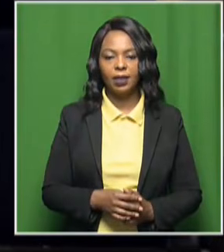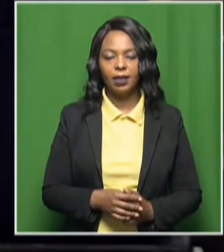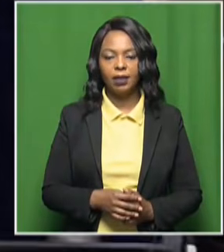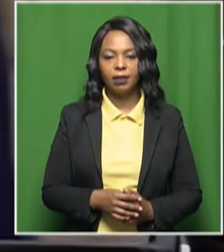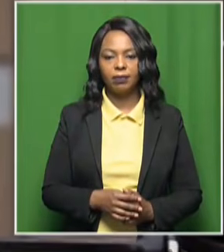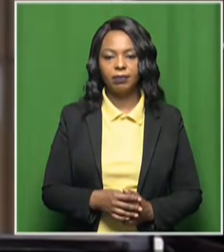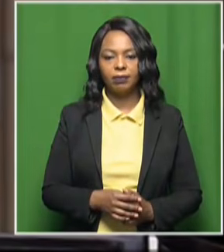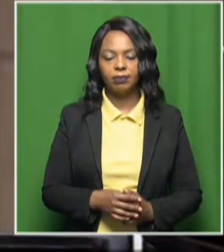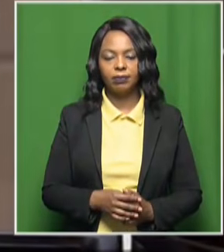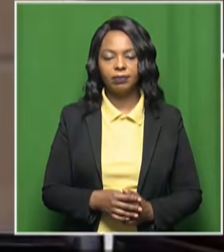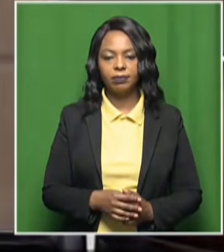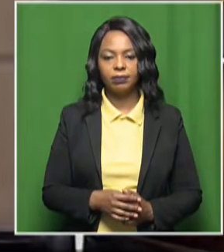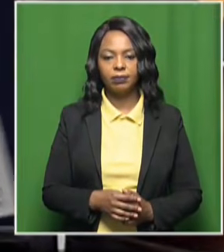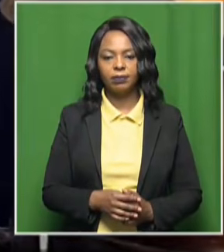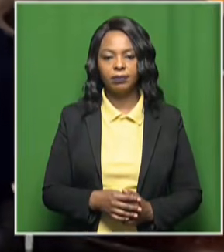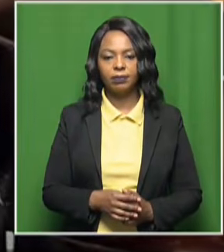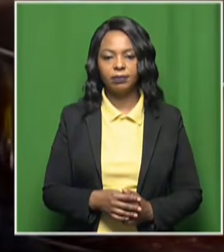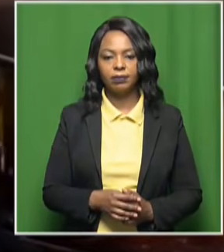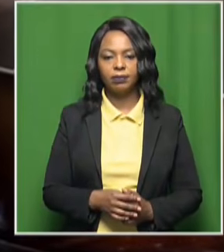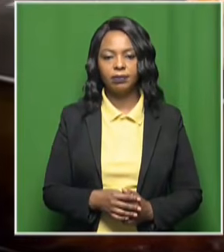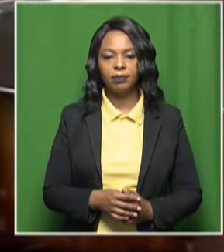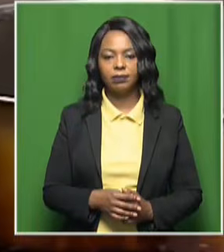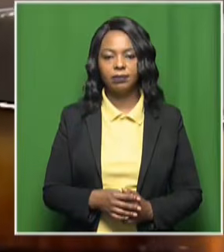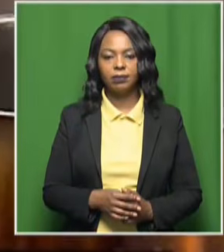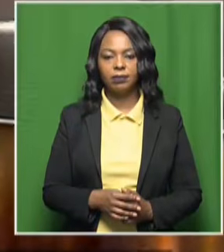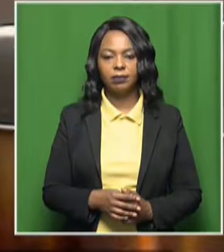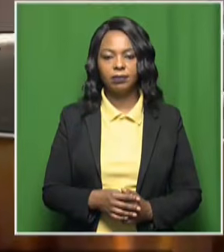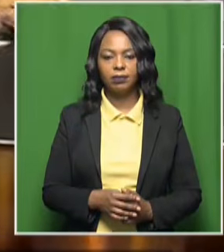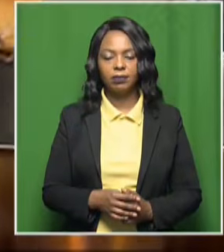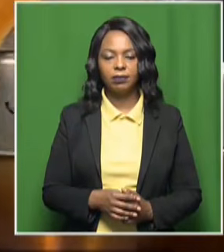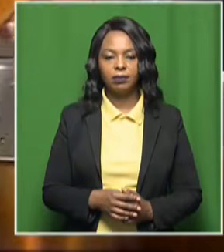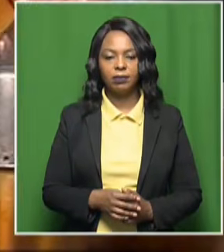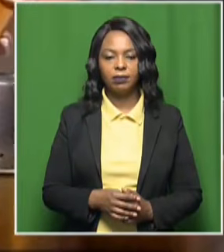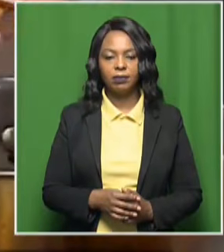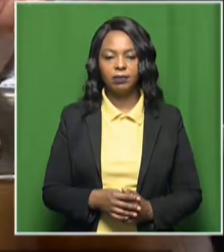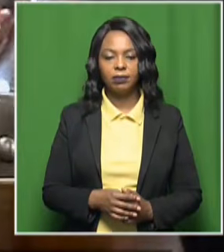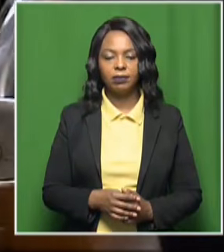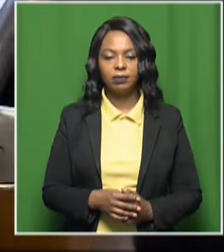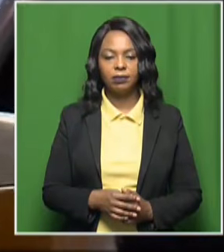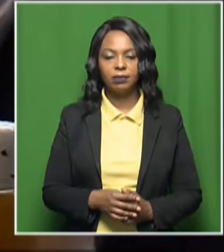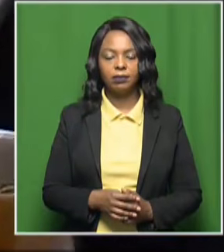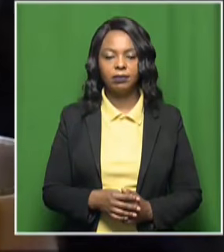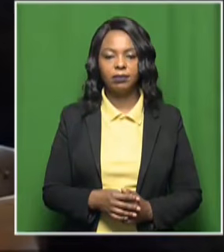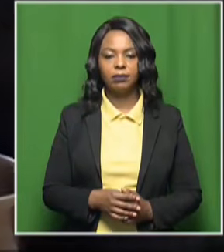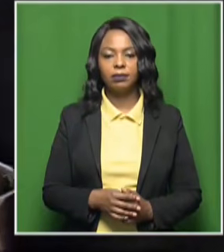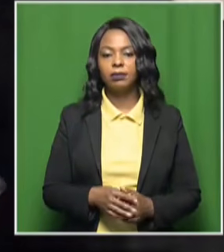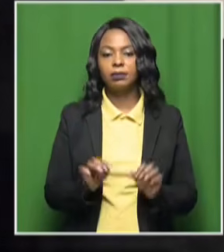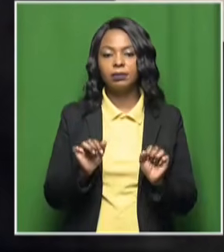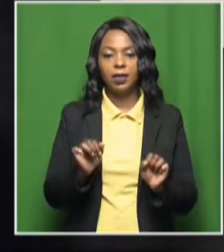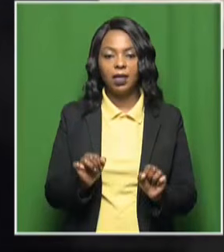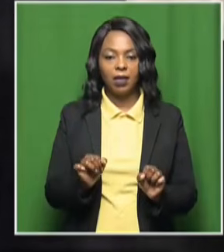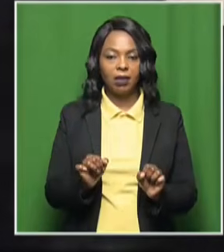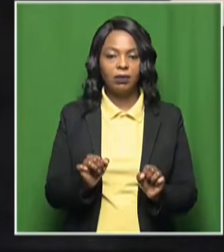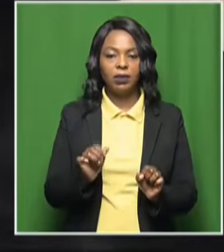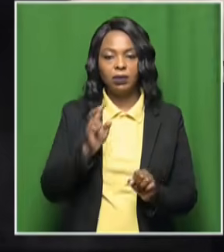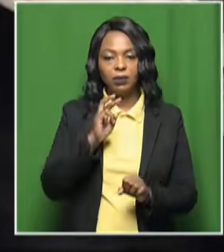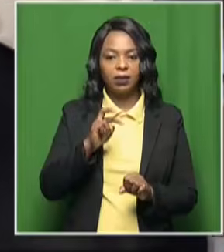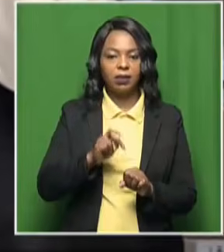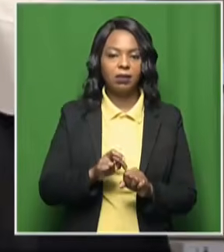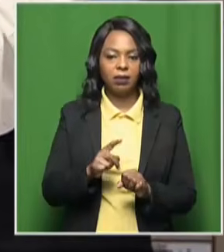do that. You do that. Okay. This is where we need lapel mics, I'll be honest with you. Yes, actually. Actually. No, we